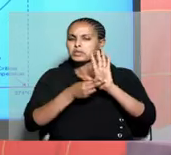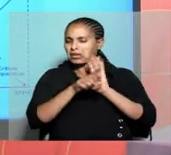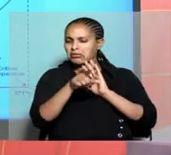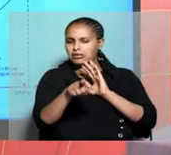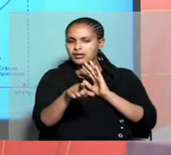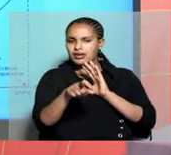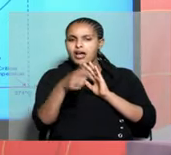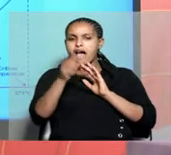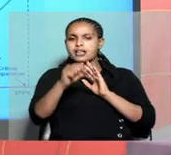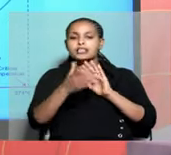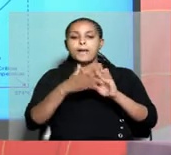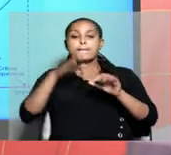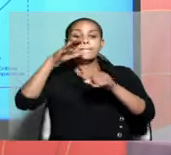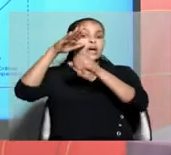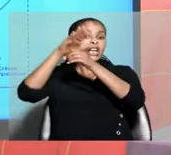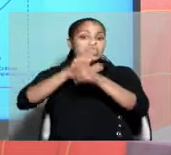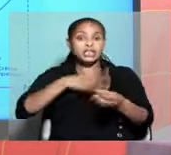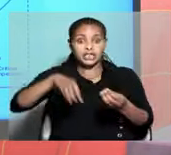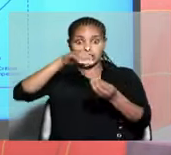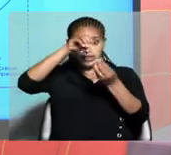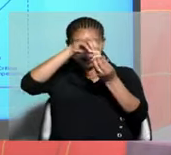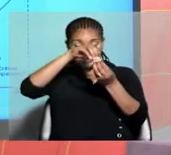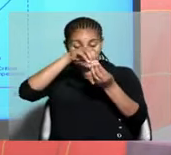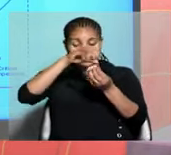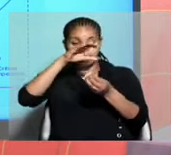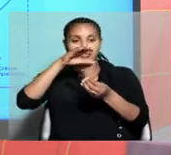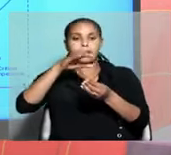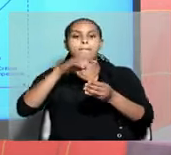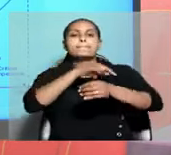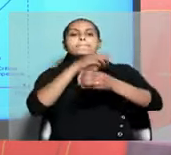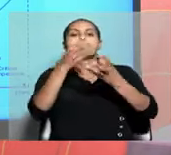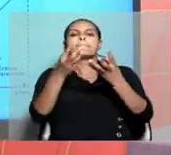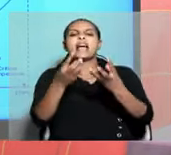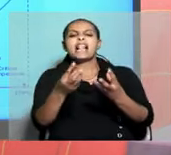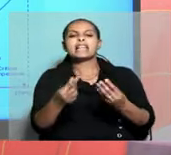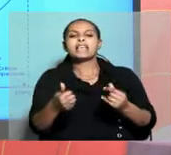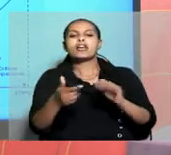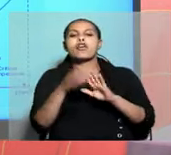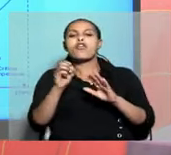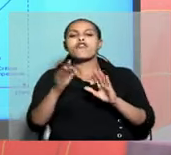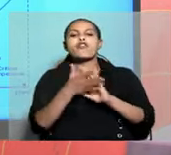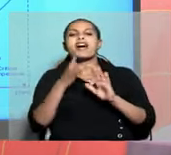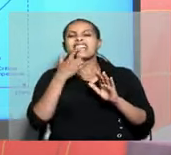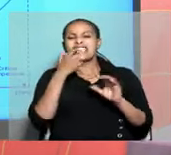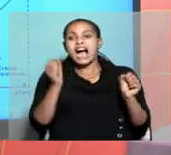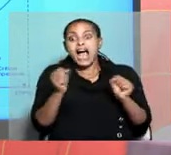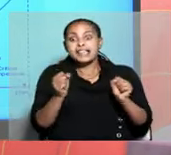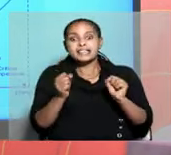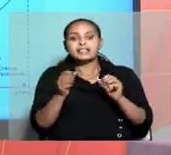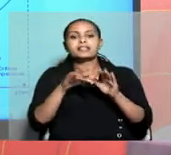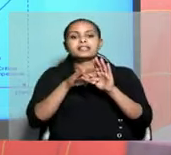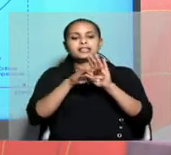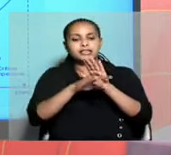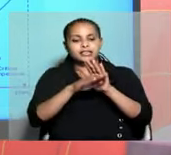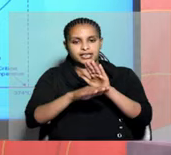mean? As pressure increase, melting of ice decrease.